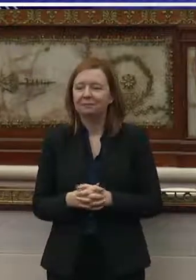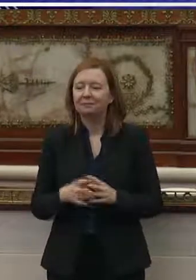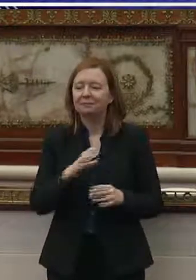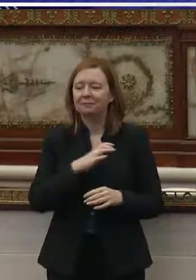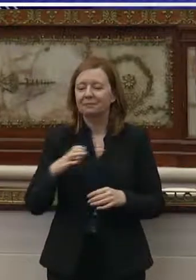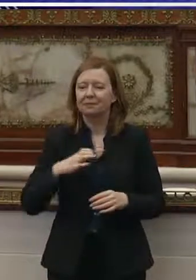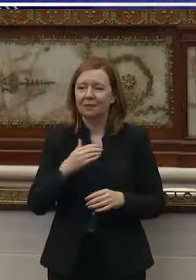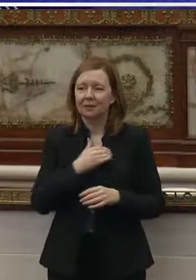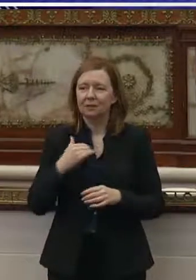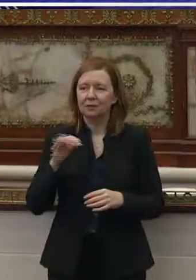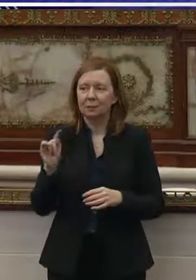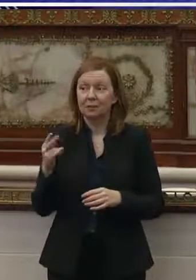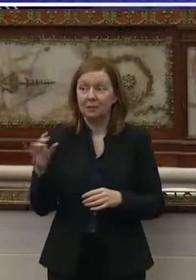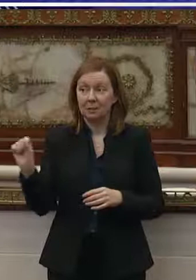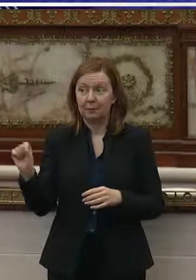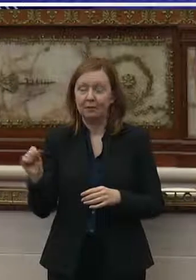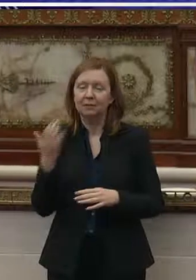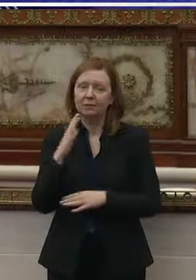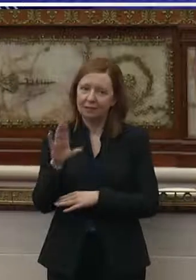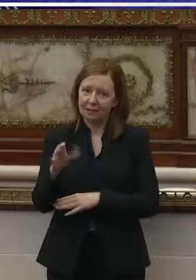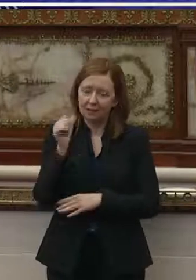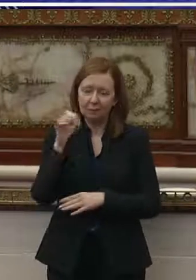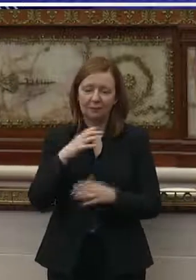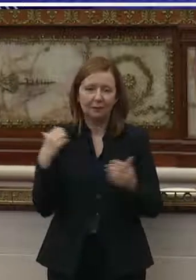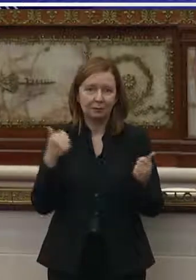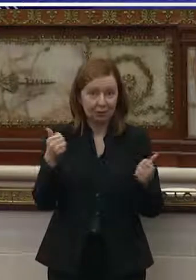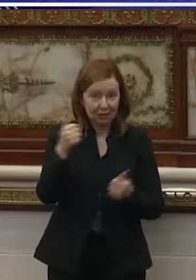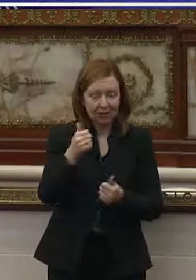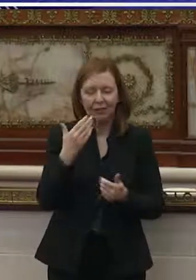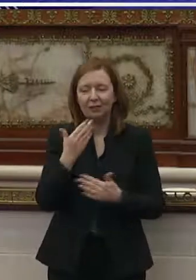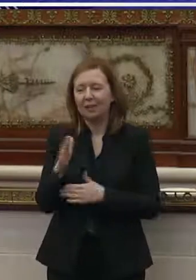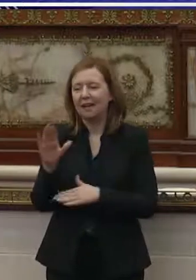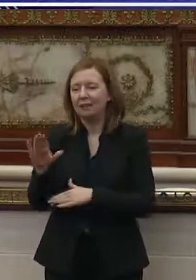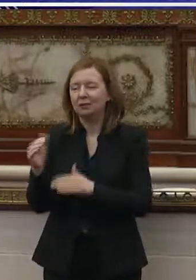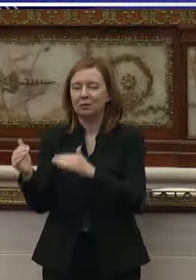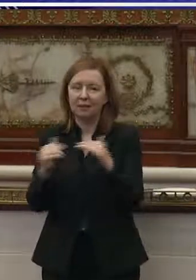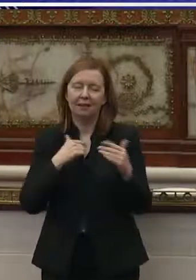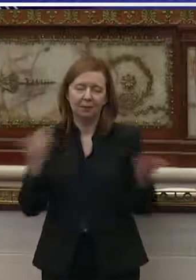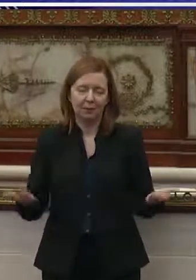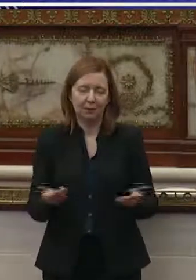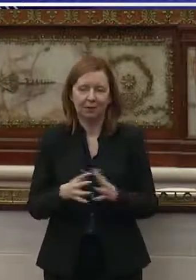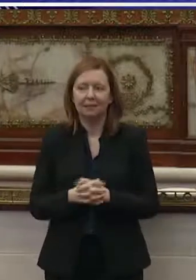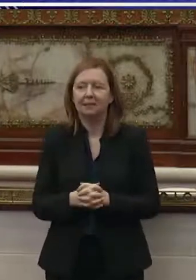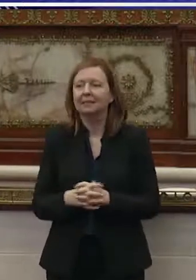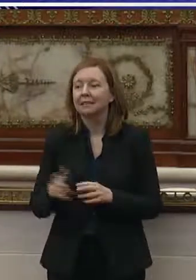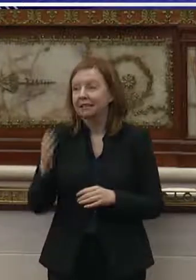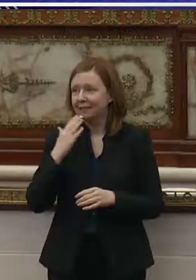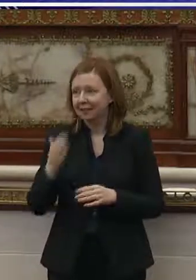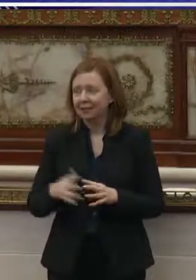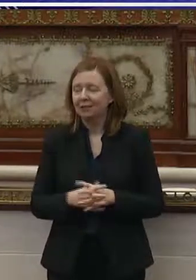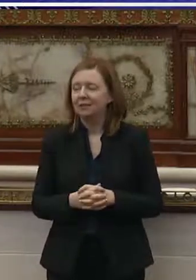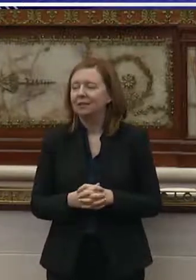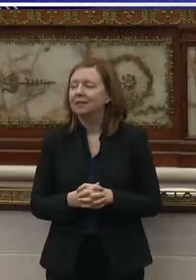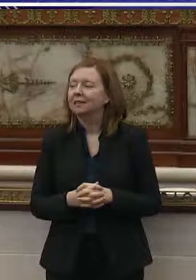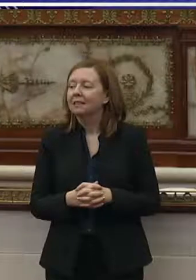Councilmember Thomas. Good afternoon, Madam Chair. Good afternoon, colleagues. I'm present. Thank you.